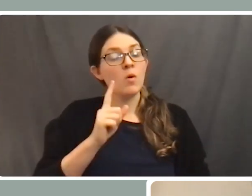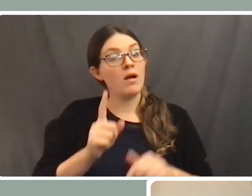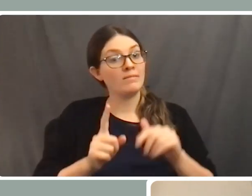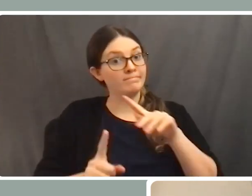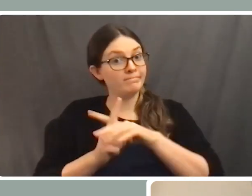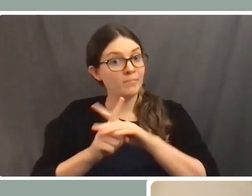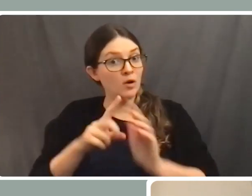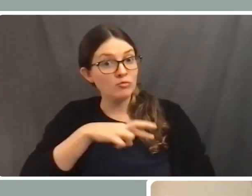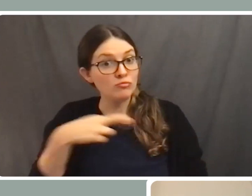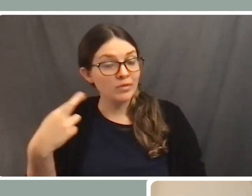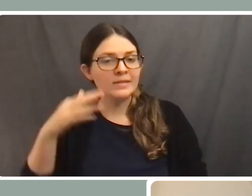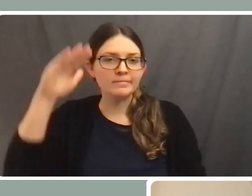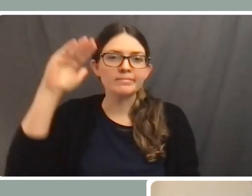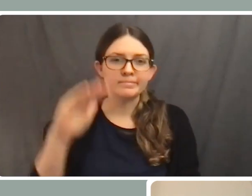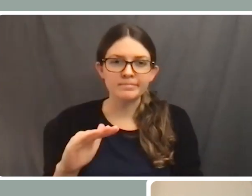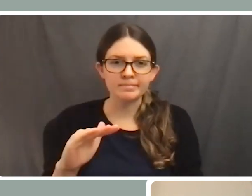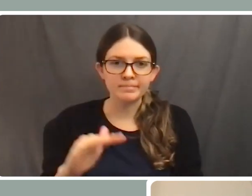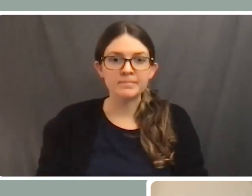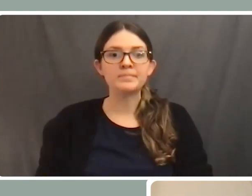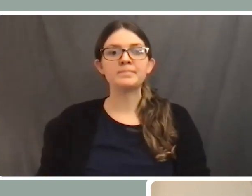risks down.